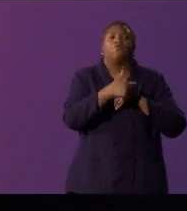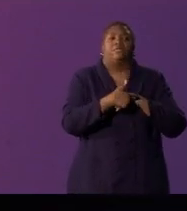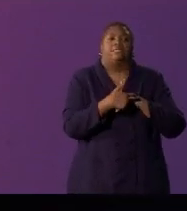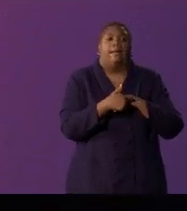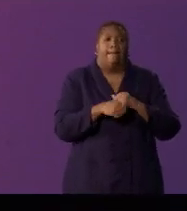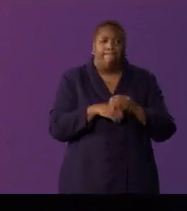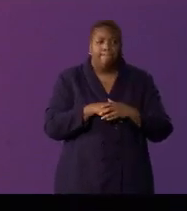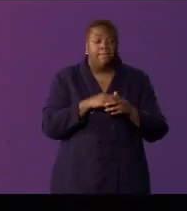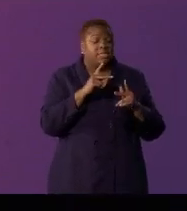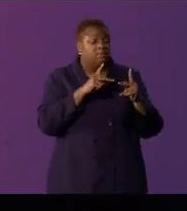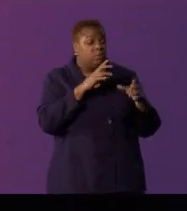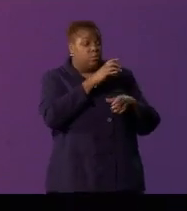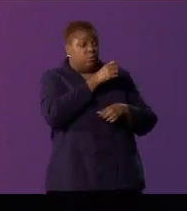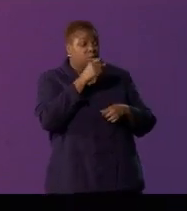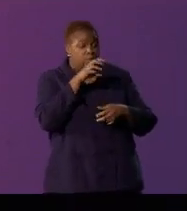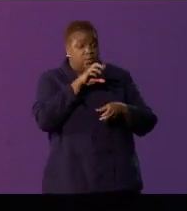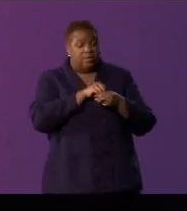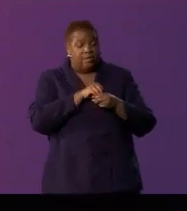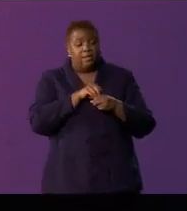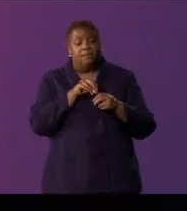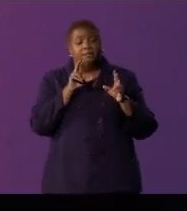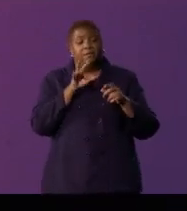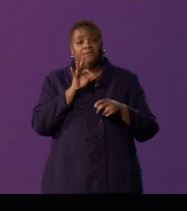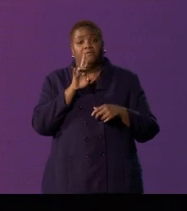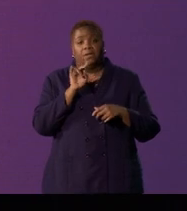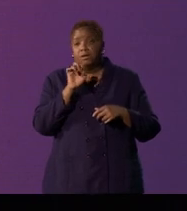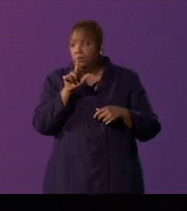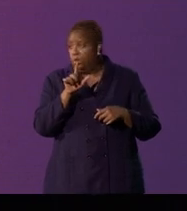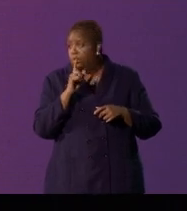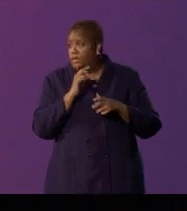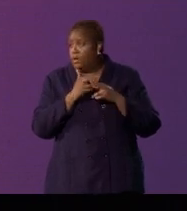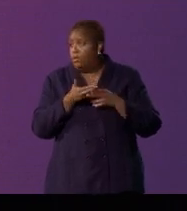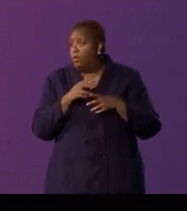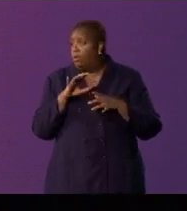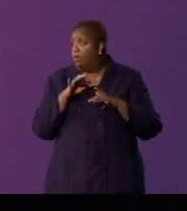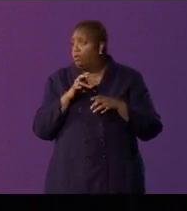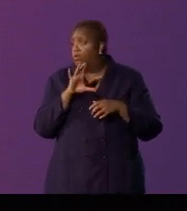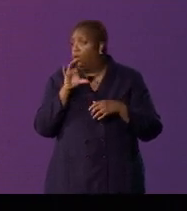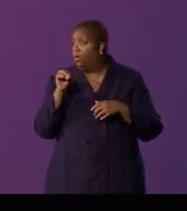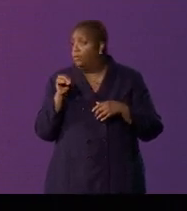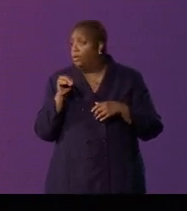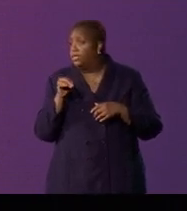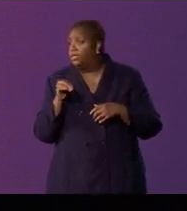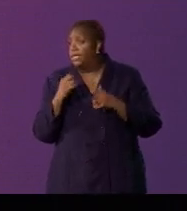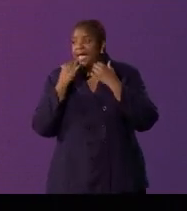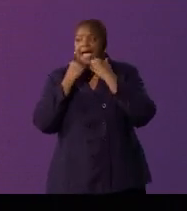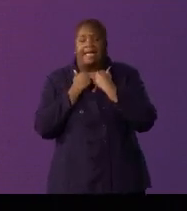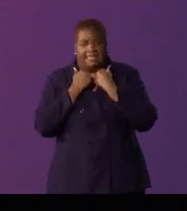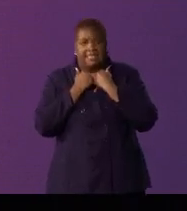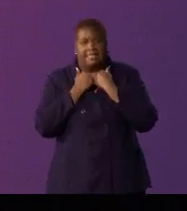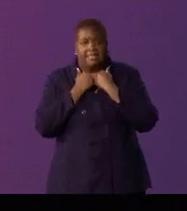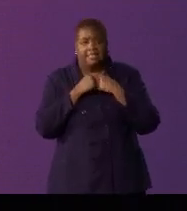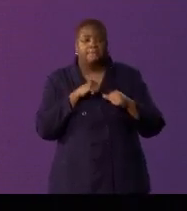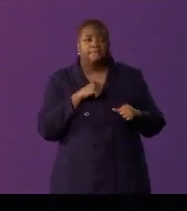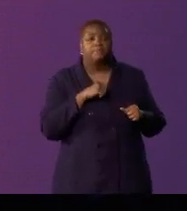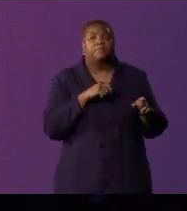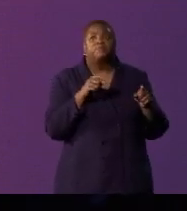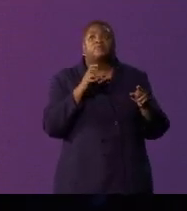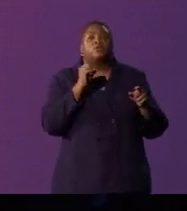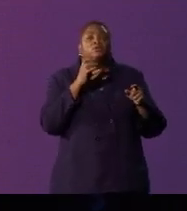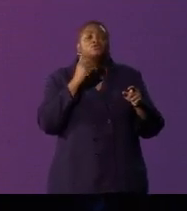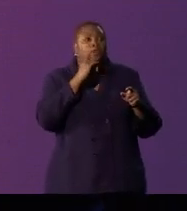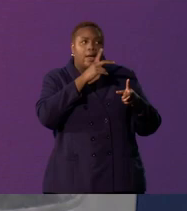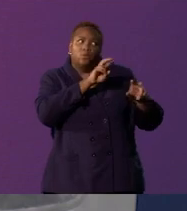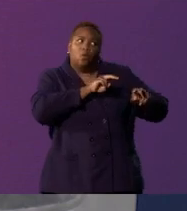up in the funnel were called corporate assets. And the CEO owned them. I owned them. So I would make sure they never